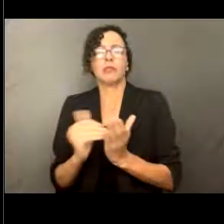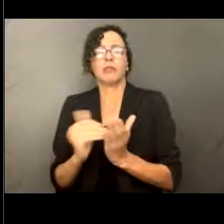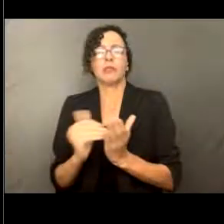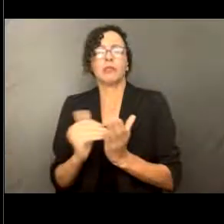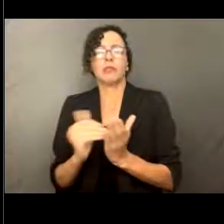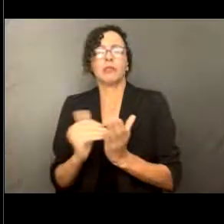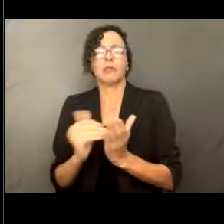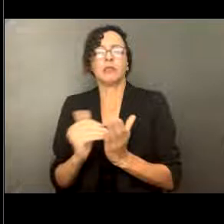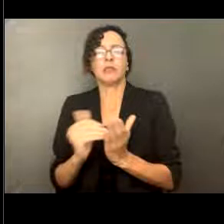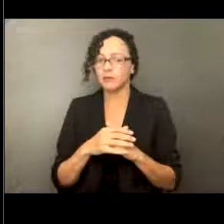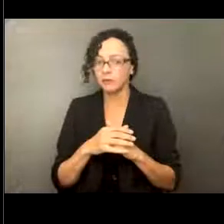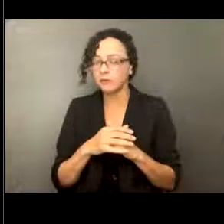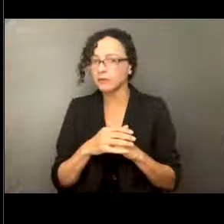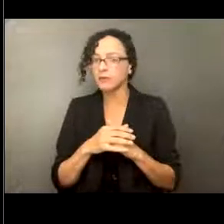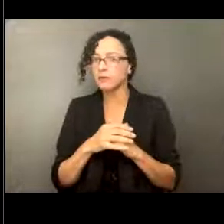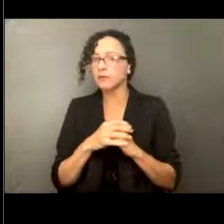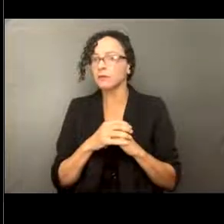Next slide.